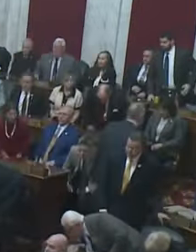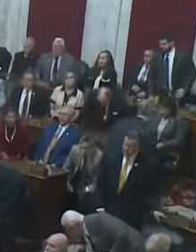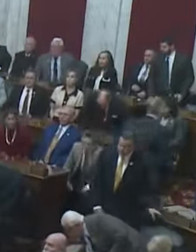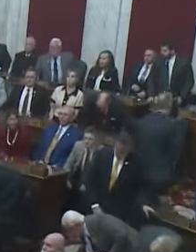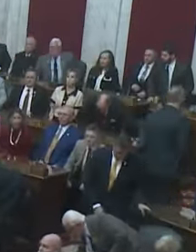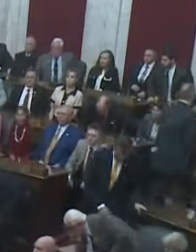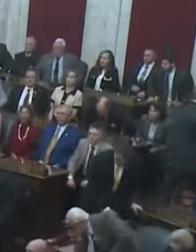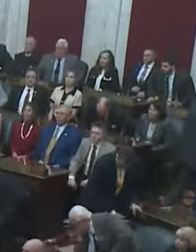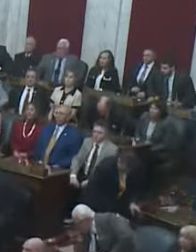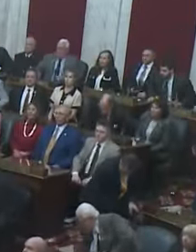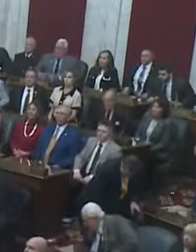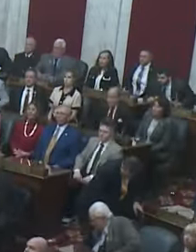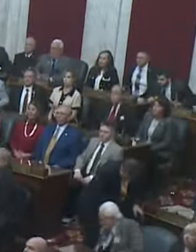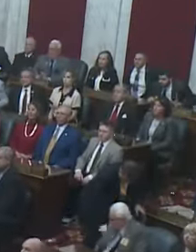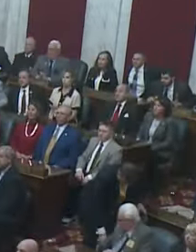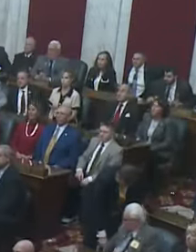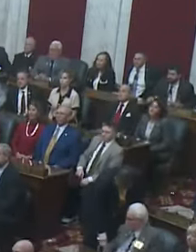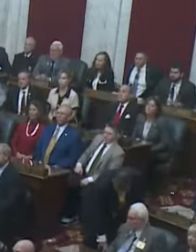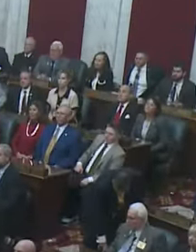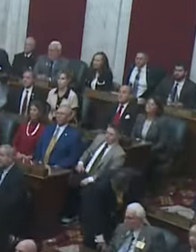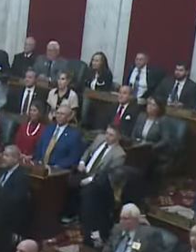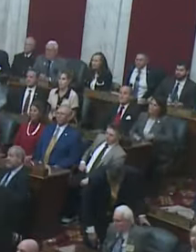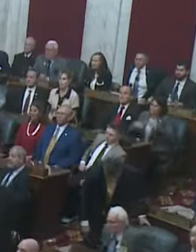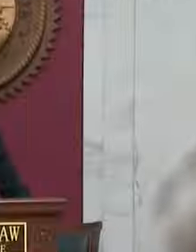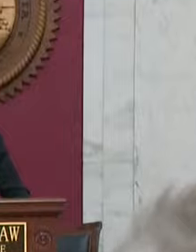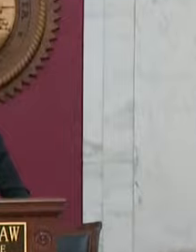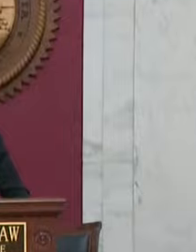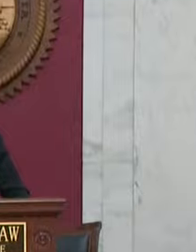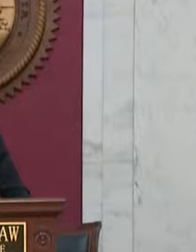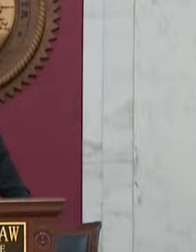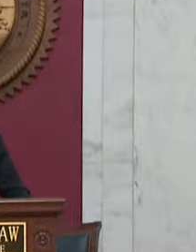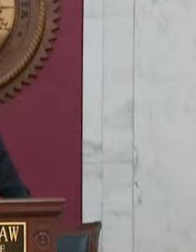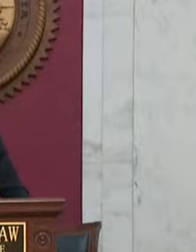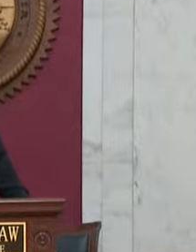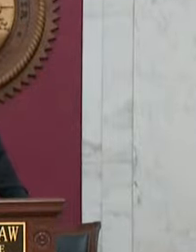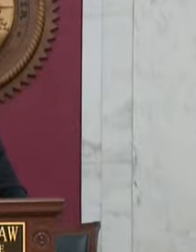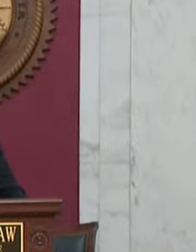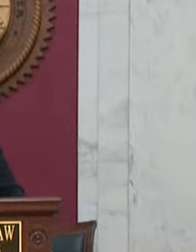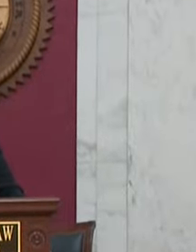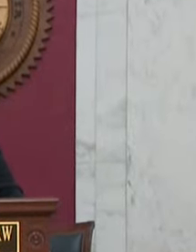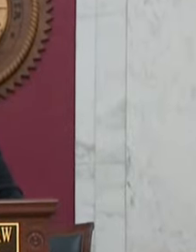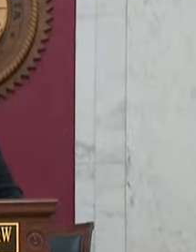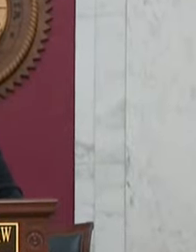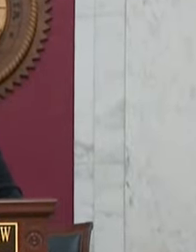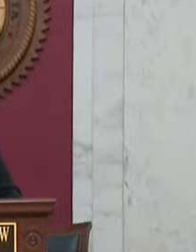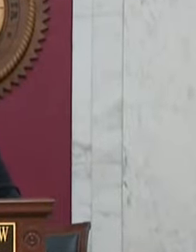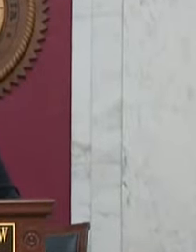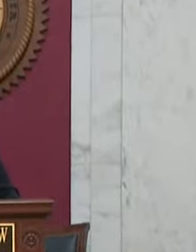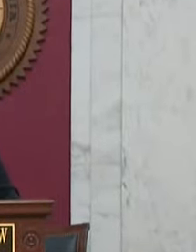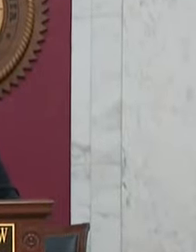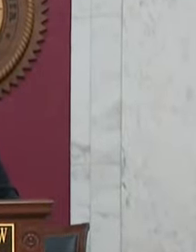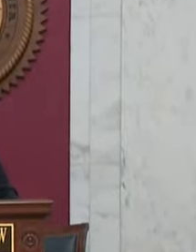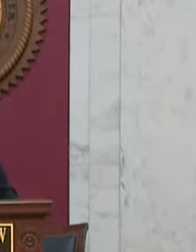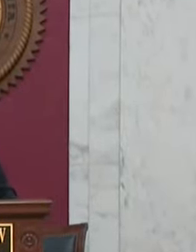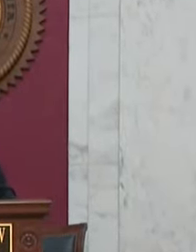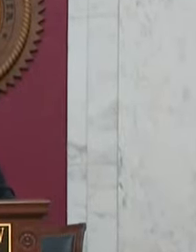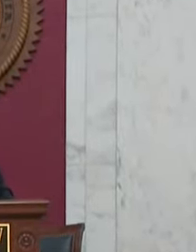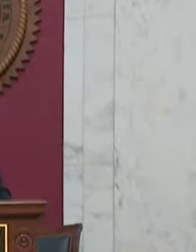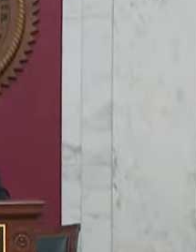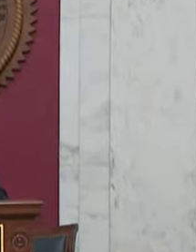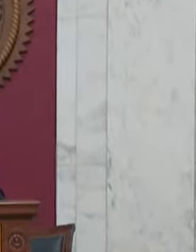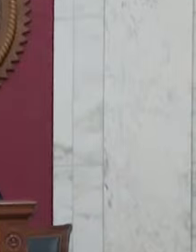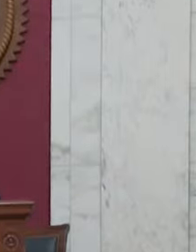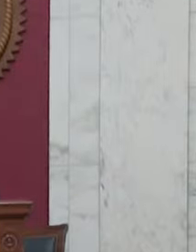House will briefly be in order. The clerk has an executive message. Dear Speaker Henshaw, I herewith submit, pursuant